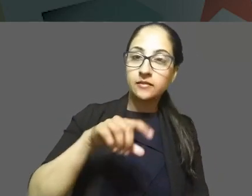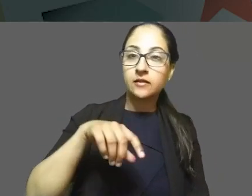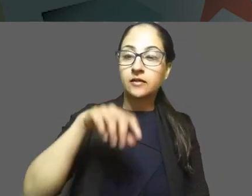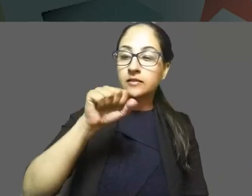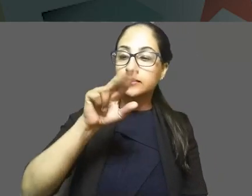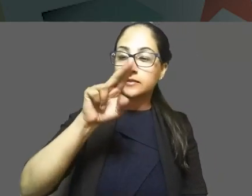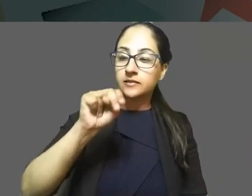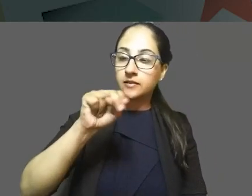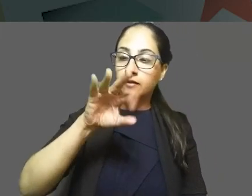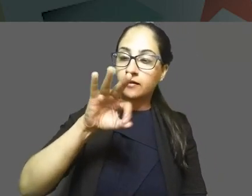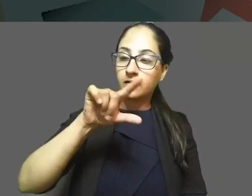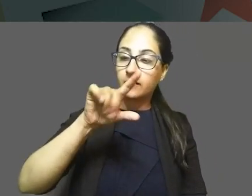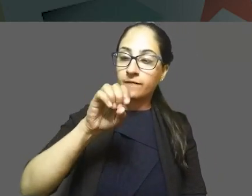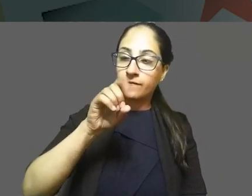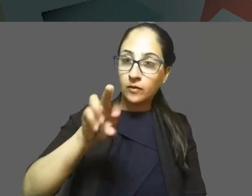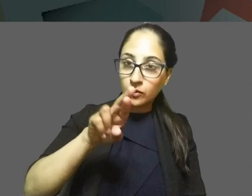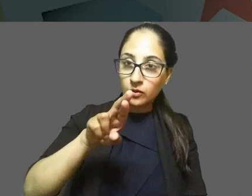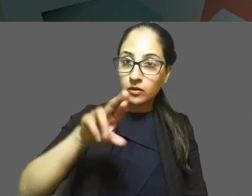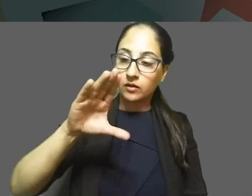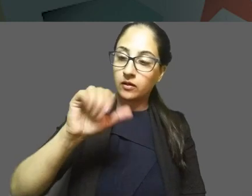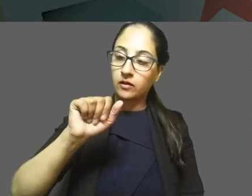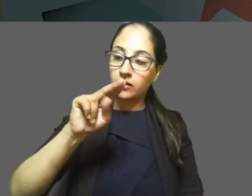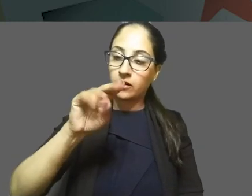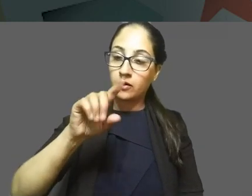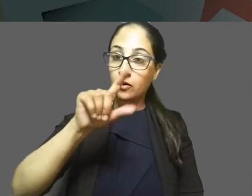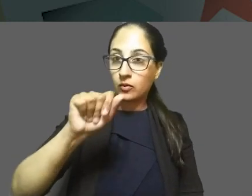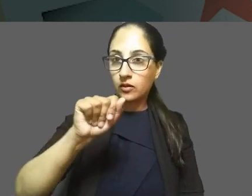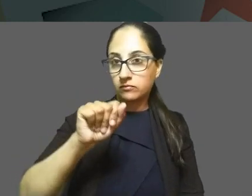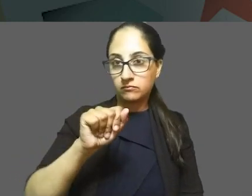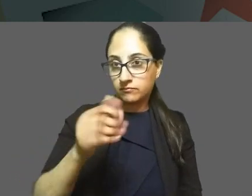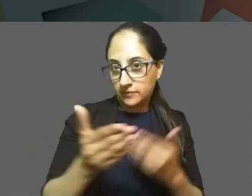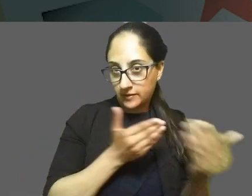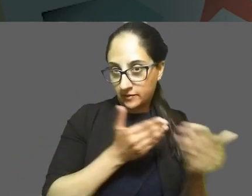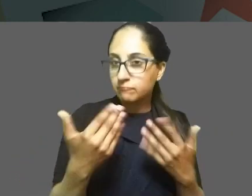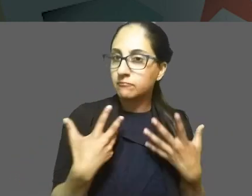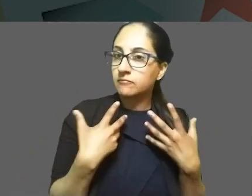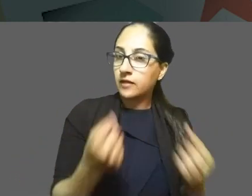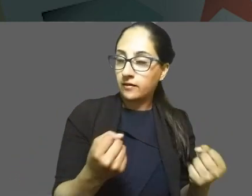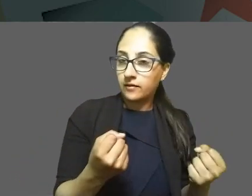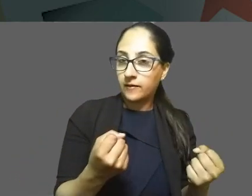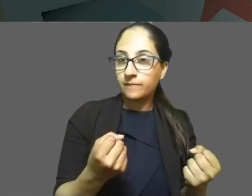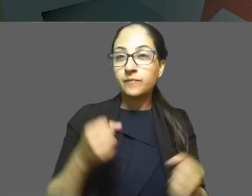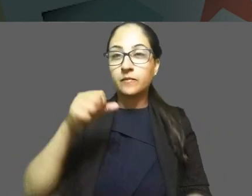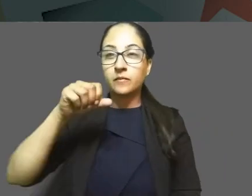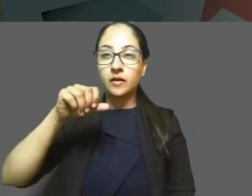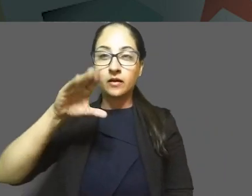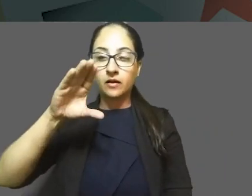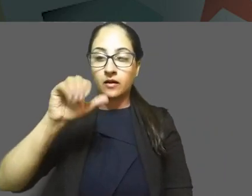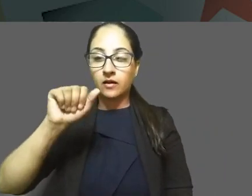grapeseed or sunflower. You can use canola oil, but again, anything besides olive oil. And